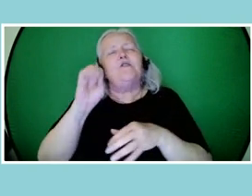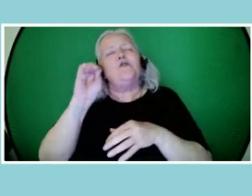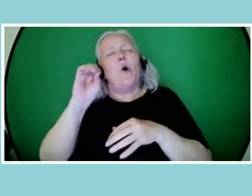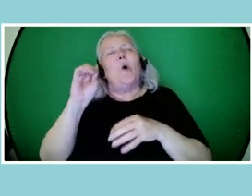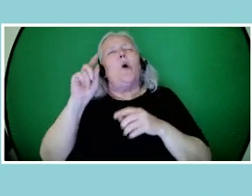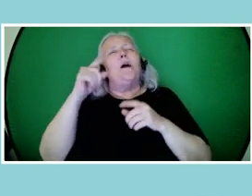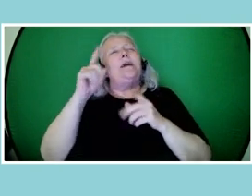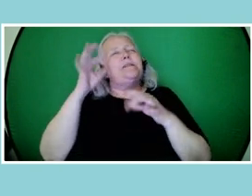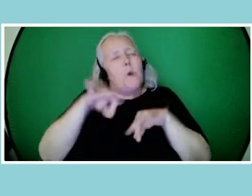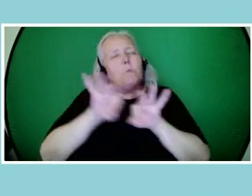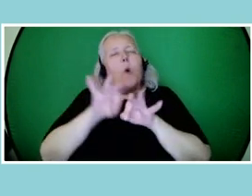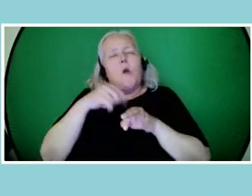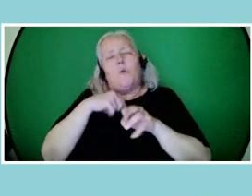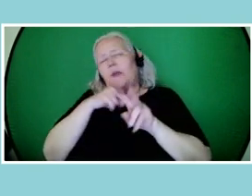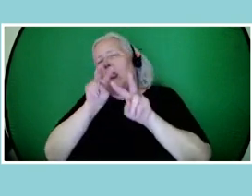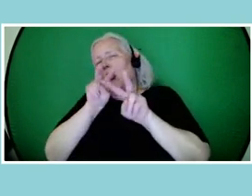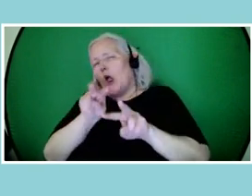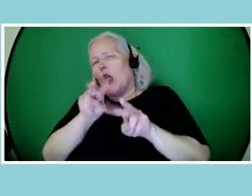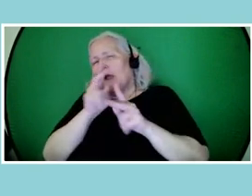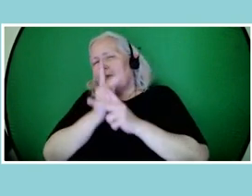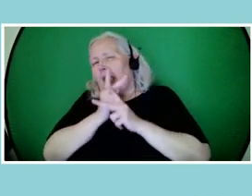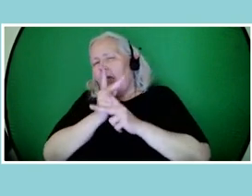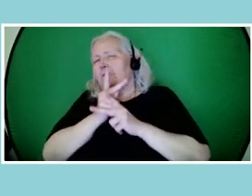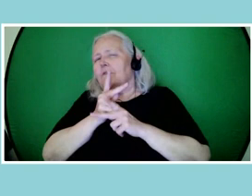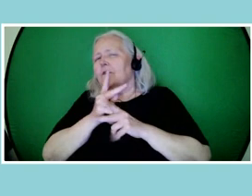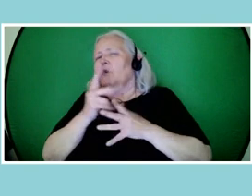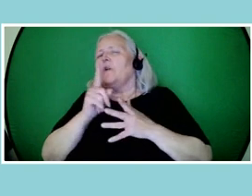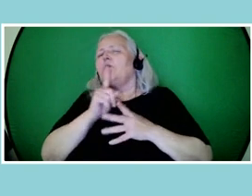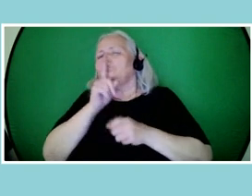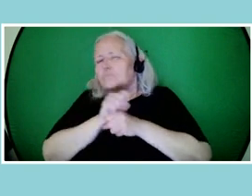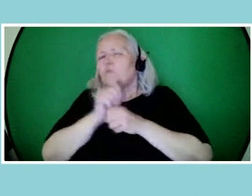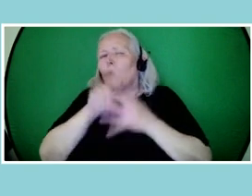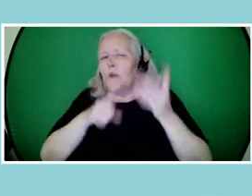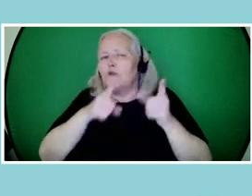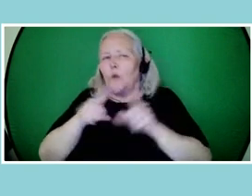ourselves, but also so that you can communicate to other people,